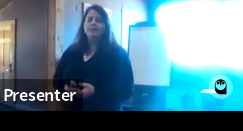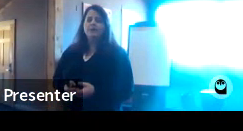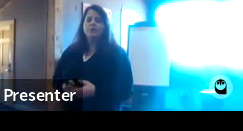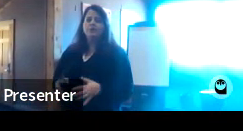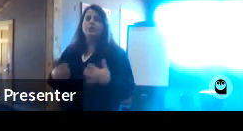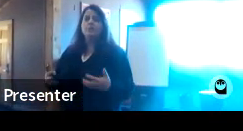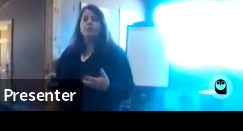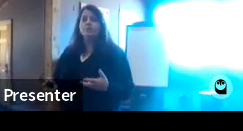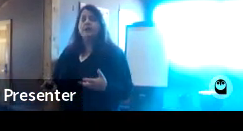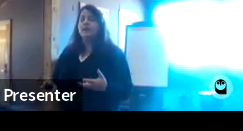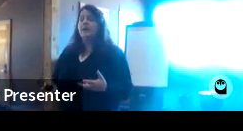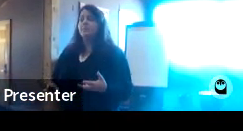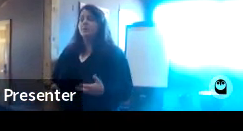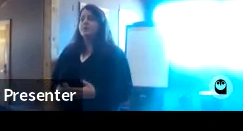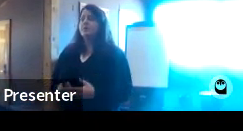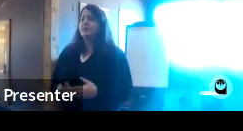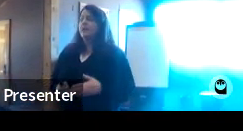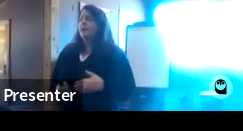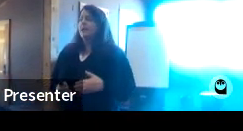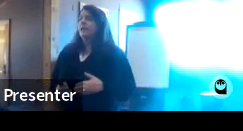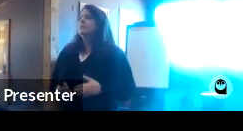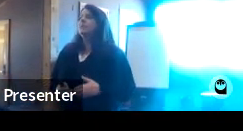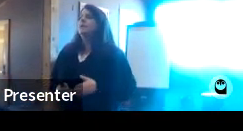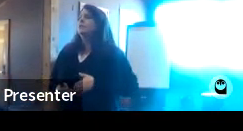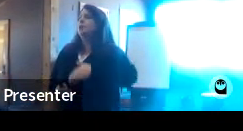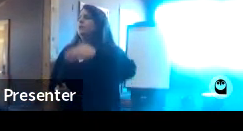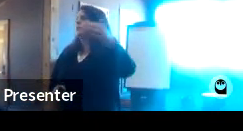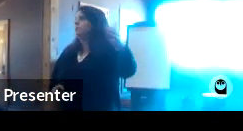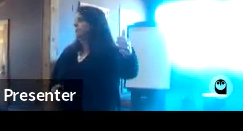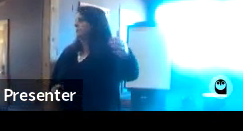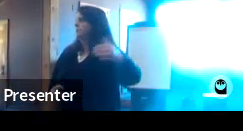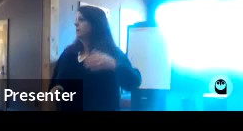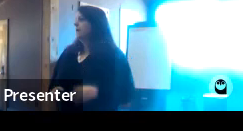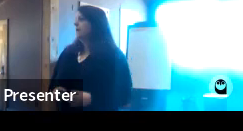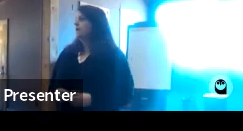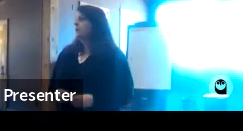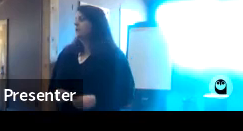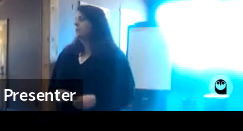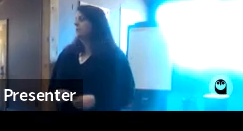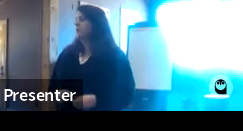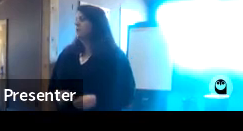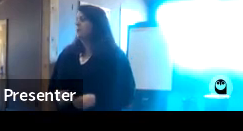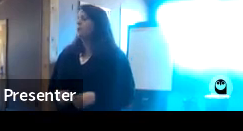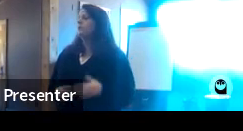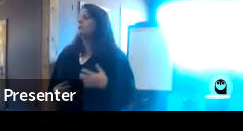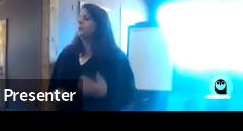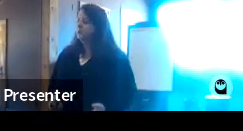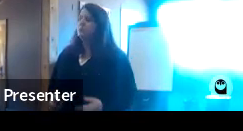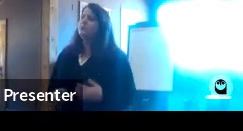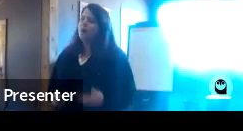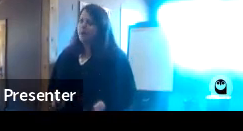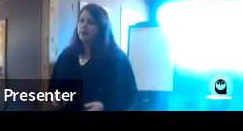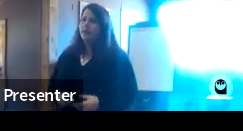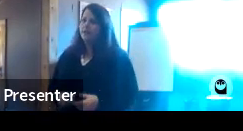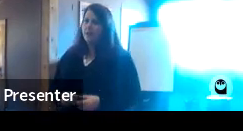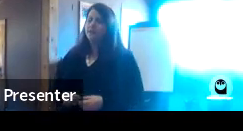get to that threshold to use you as experts isn't a tall leap by any stretch of the imagination. We're